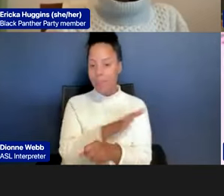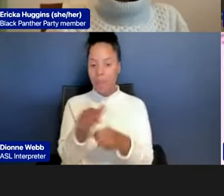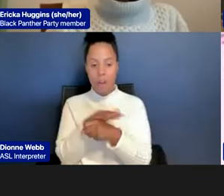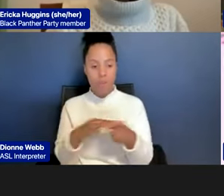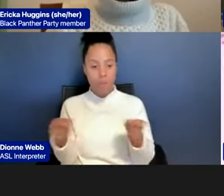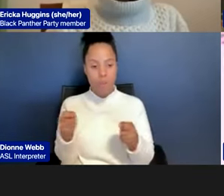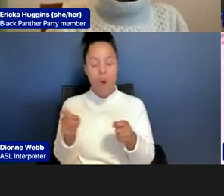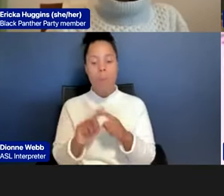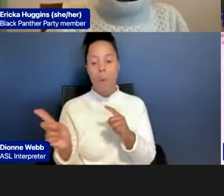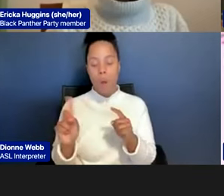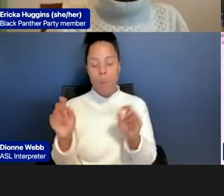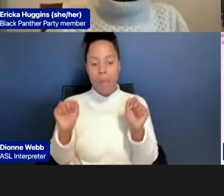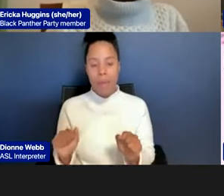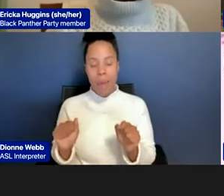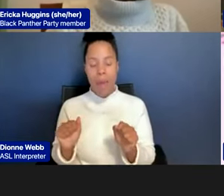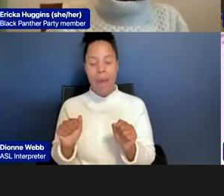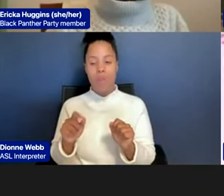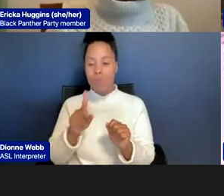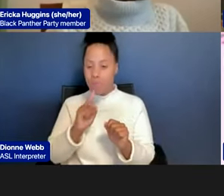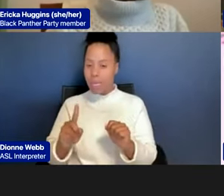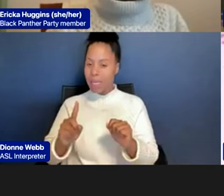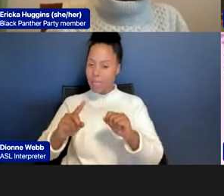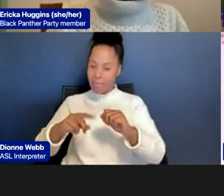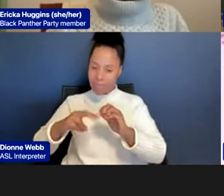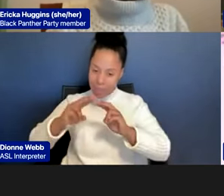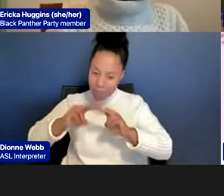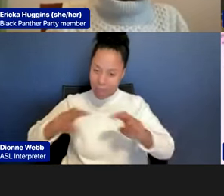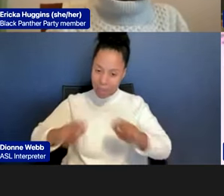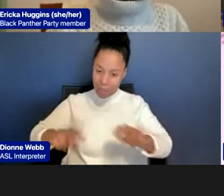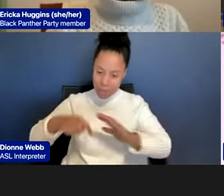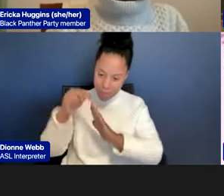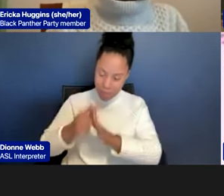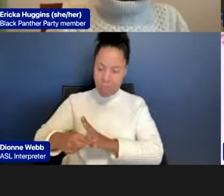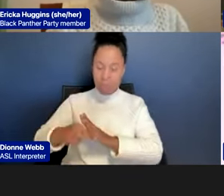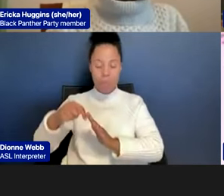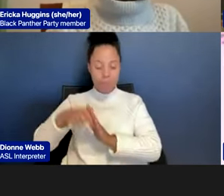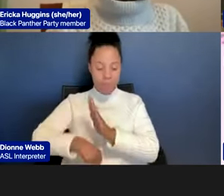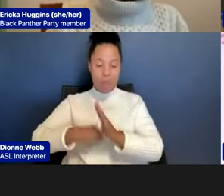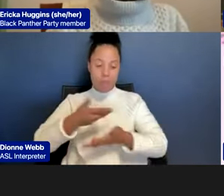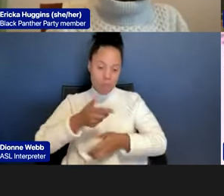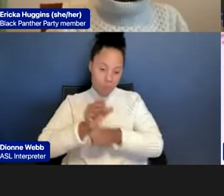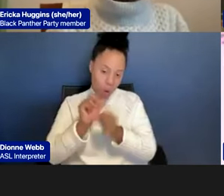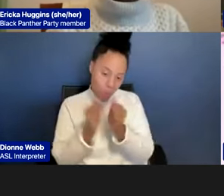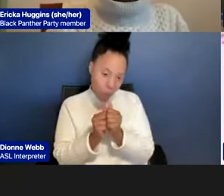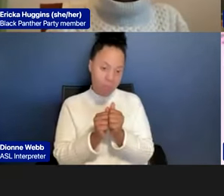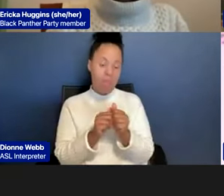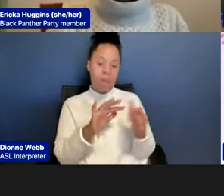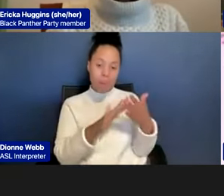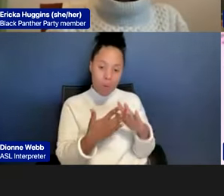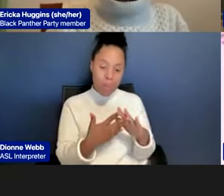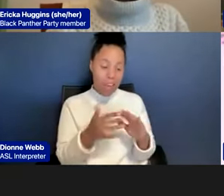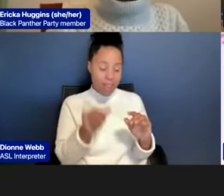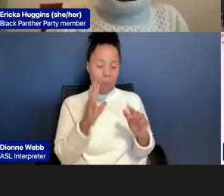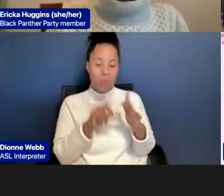and again, work with the population, and the hope being that that will be a basis to fight back against, right?